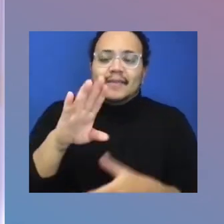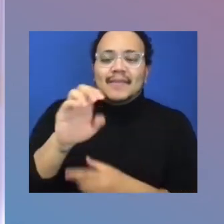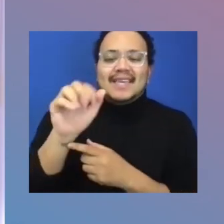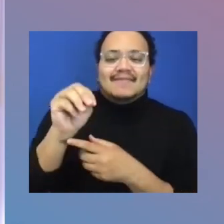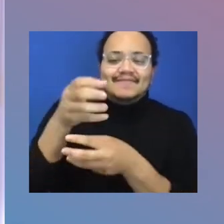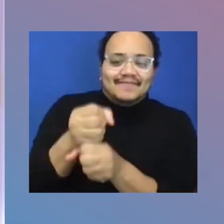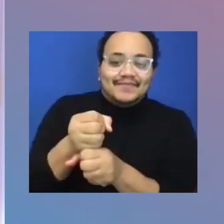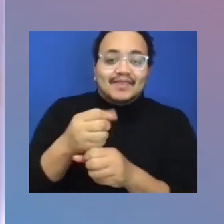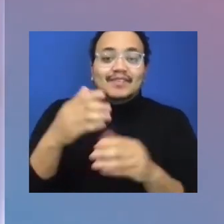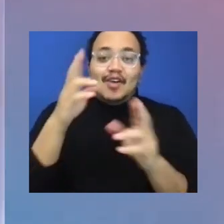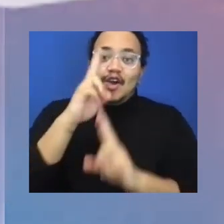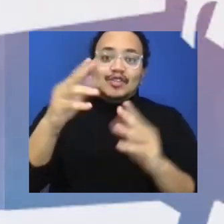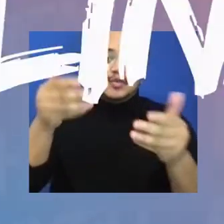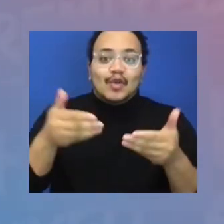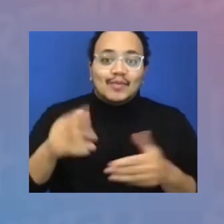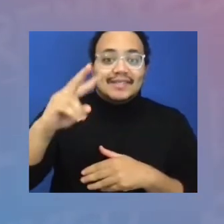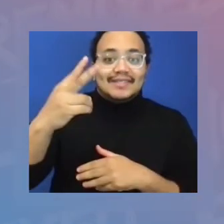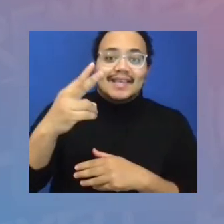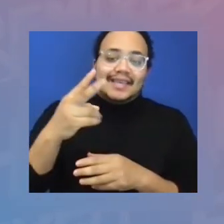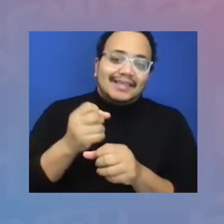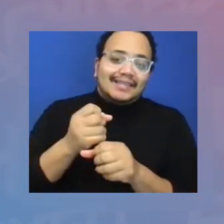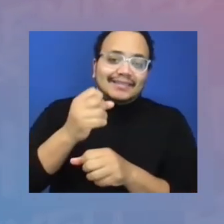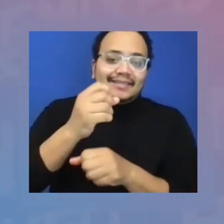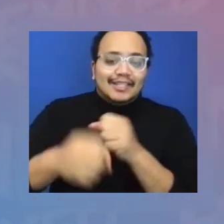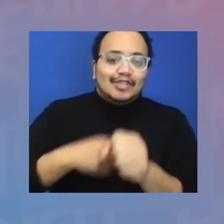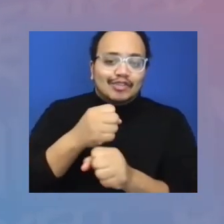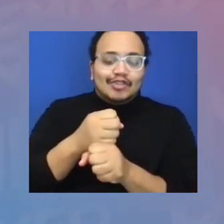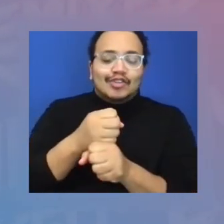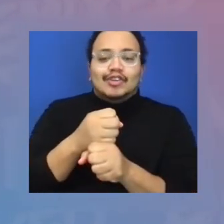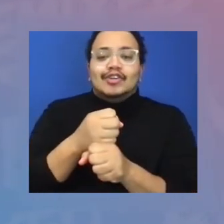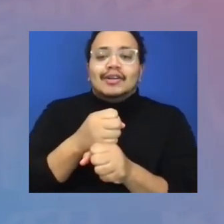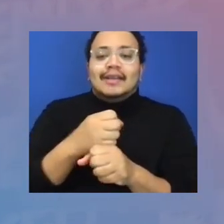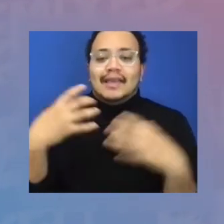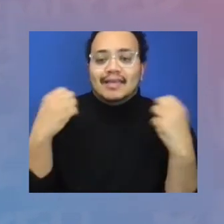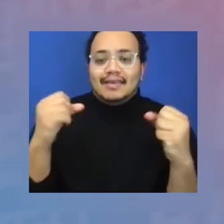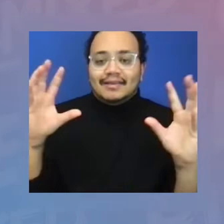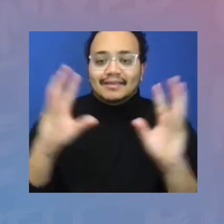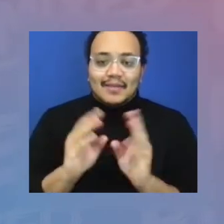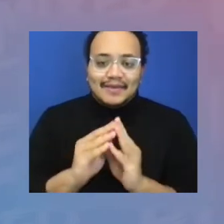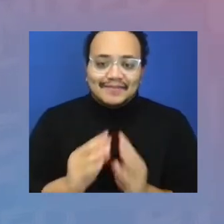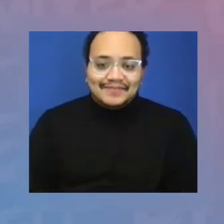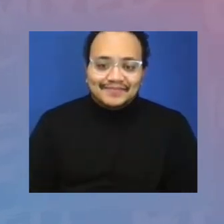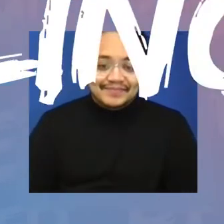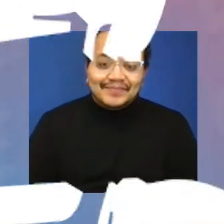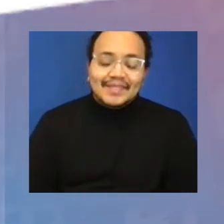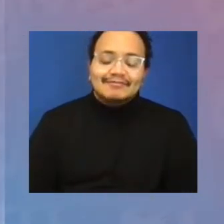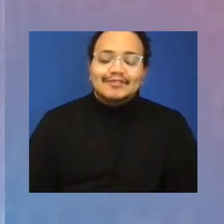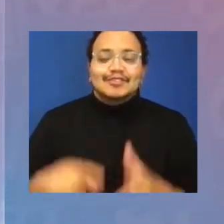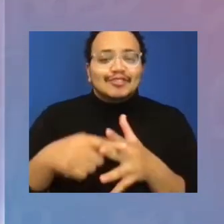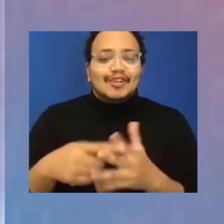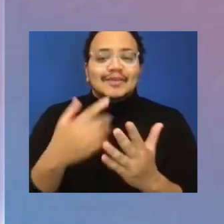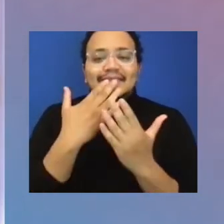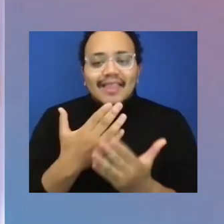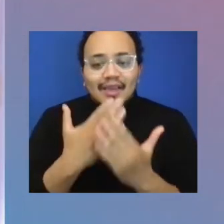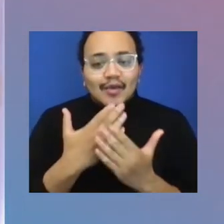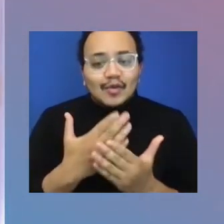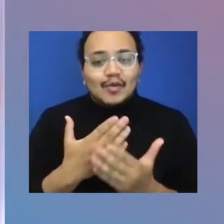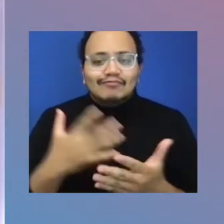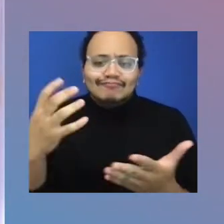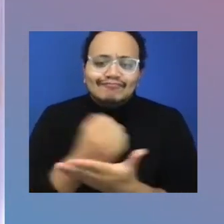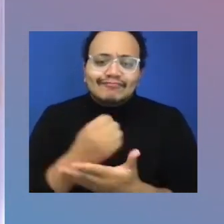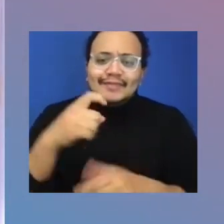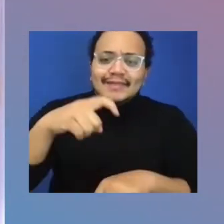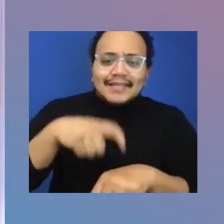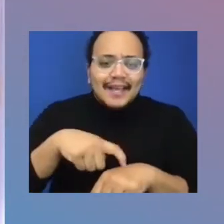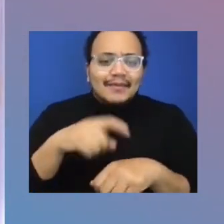Today, I have the honor of welcoming you to the second annual Black Healing Remixed Summit. I want to start by expressing my gratitude to each of you today for taking time